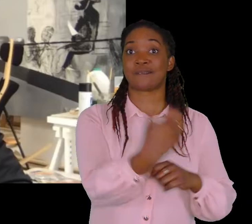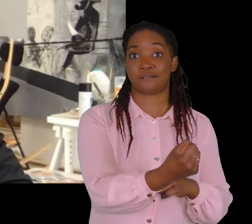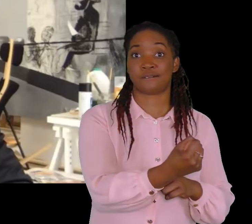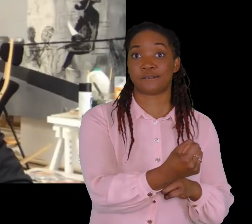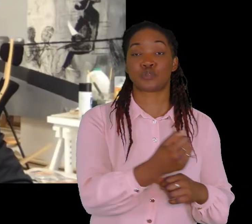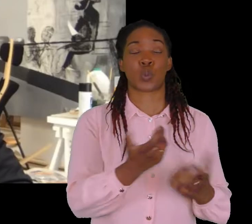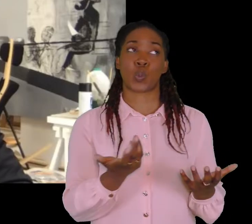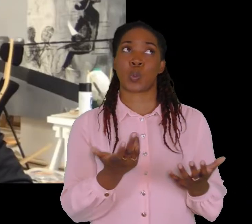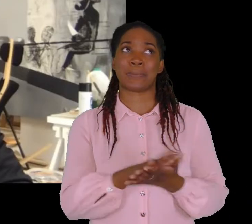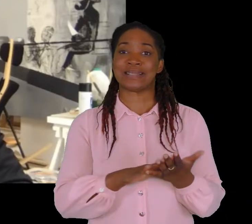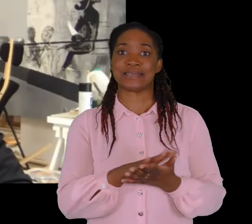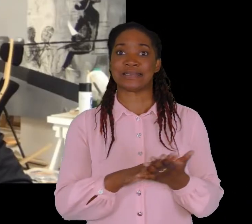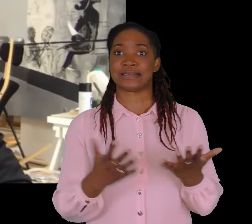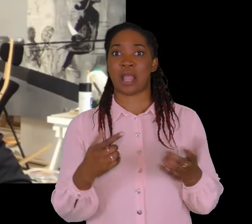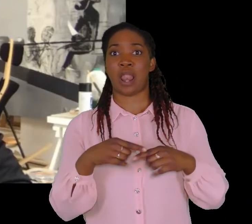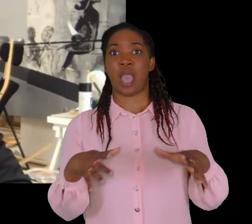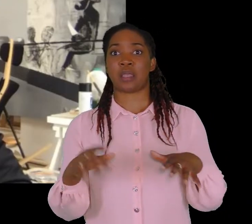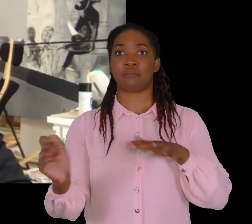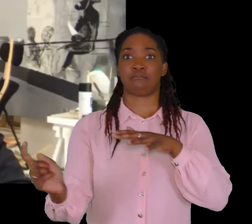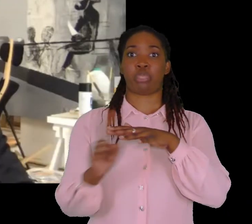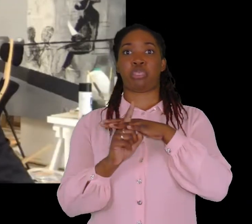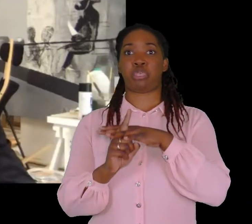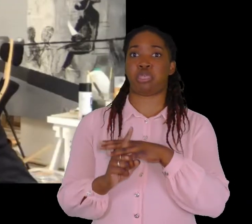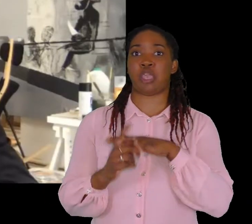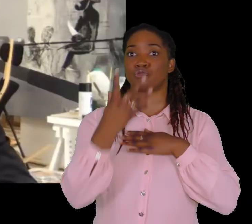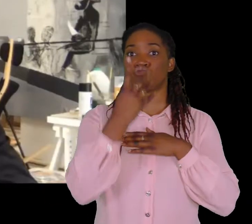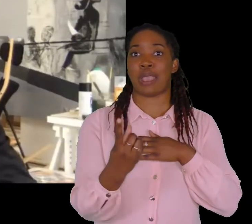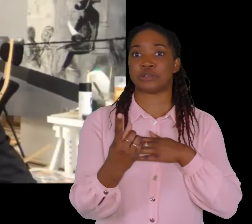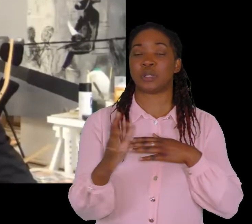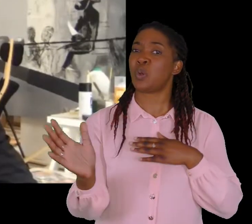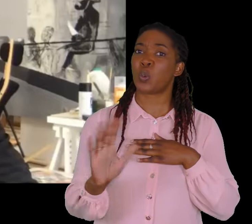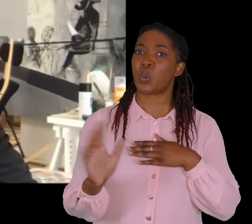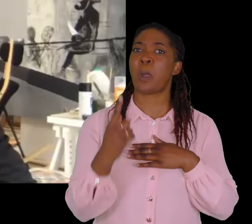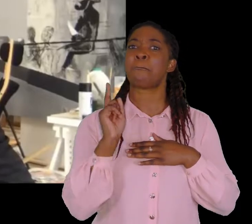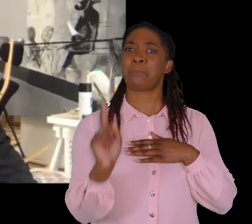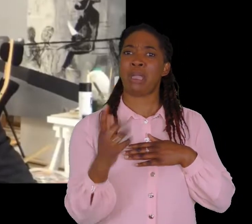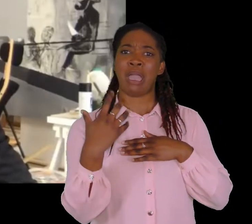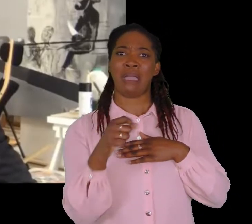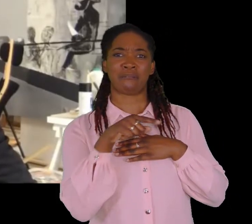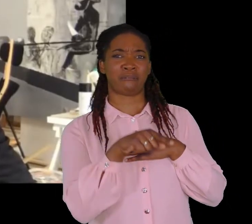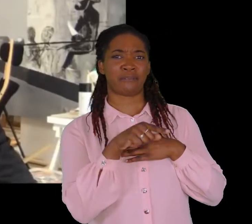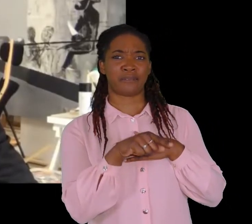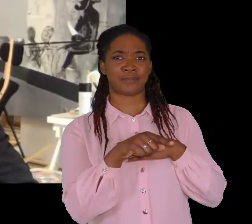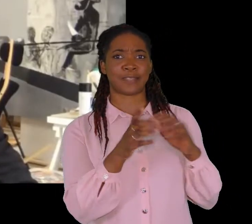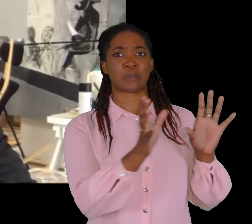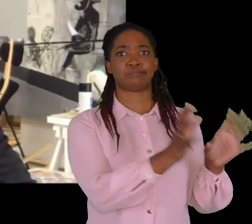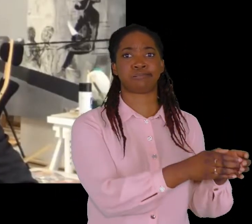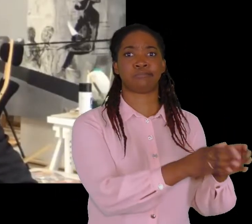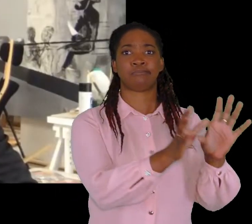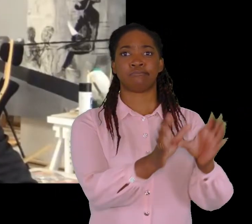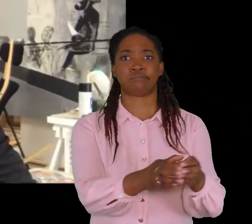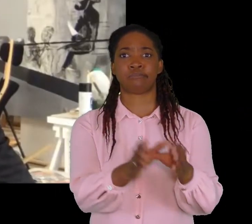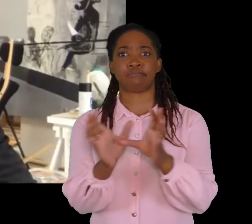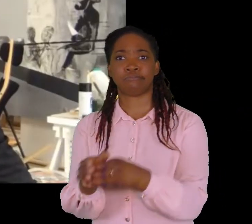place. But there were these sort of categories and compartments that those people existed